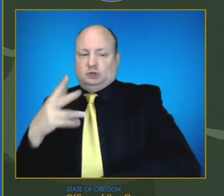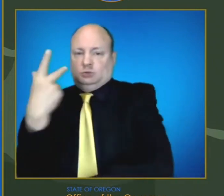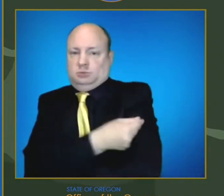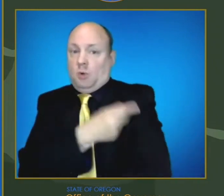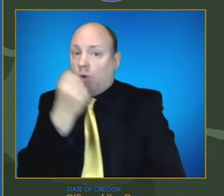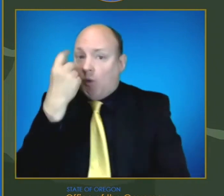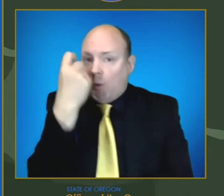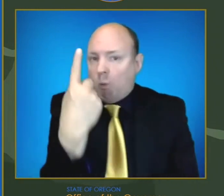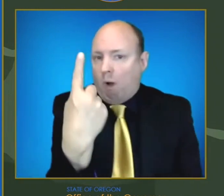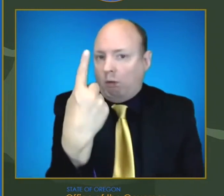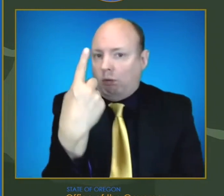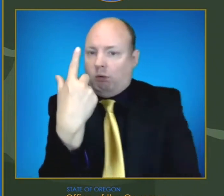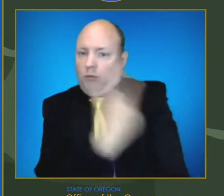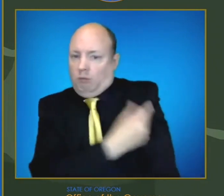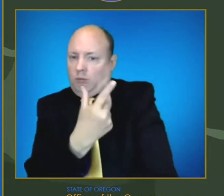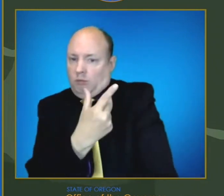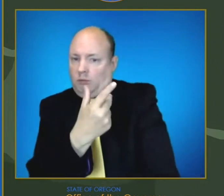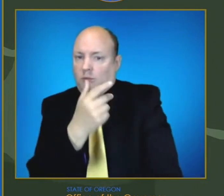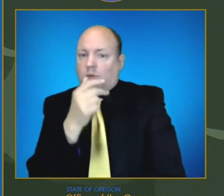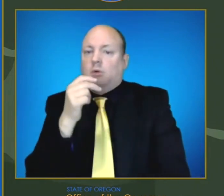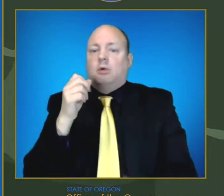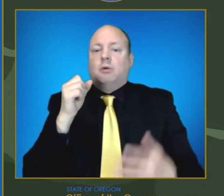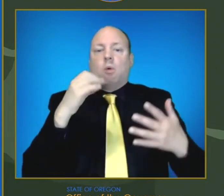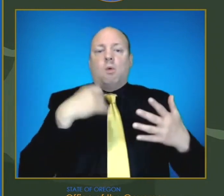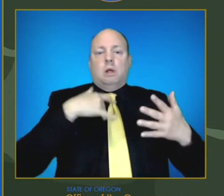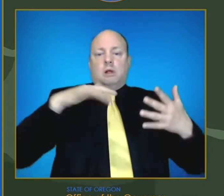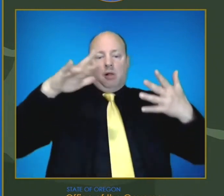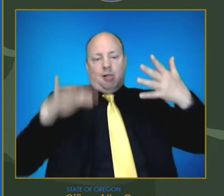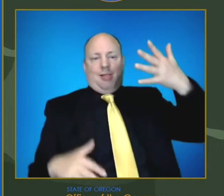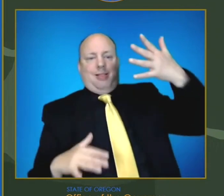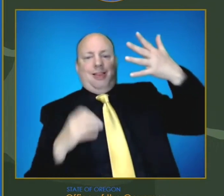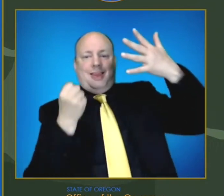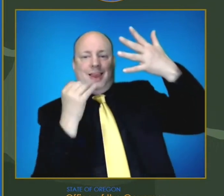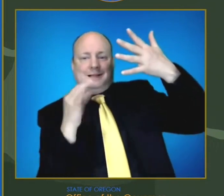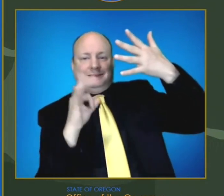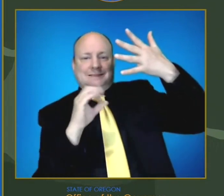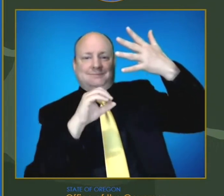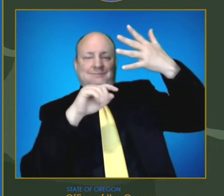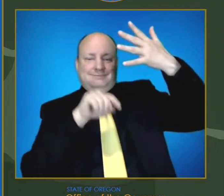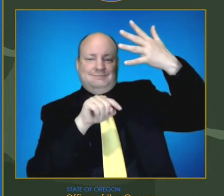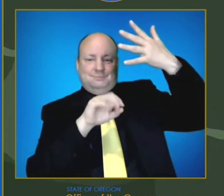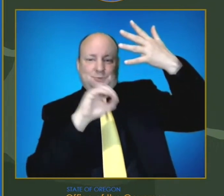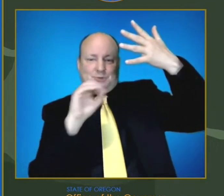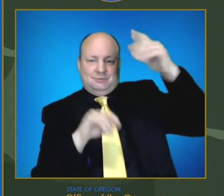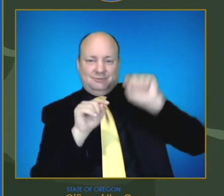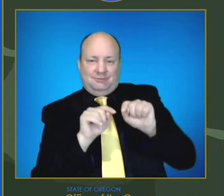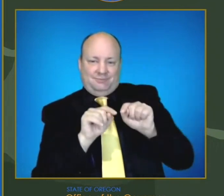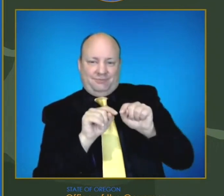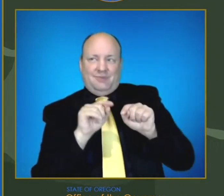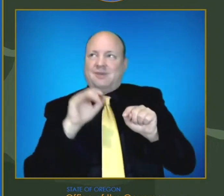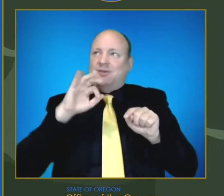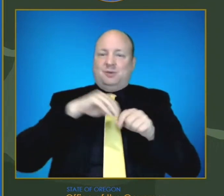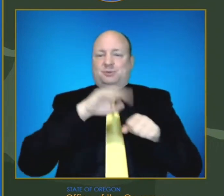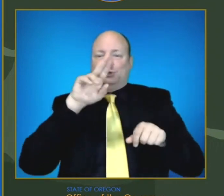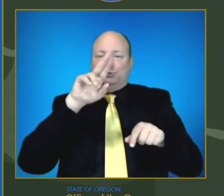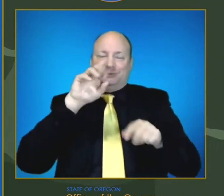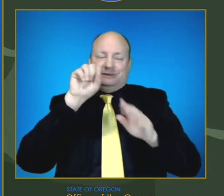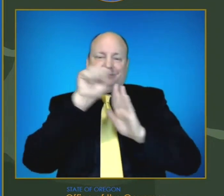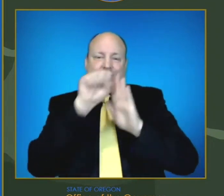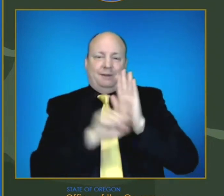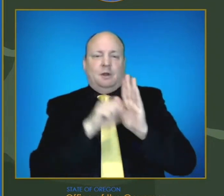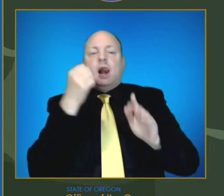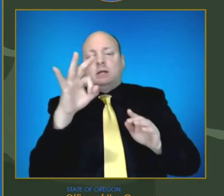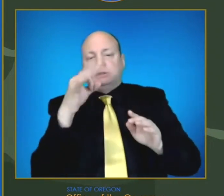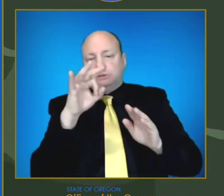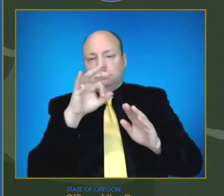Columbia, in the percentage of our total population who have received at least one dose. The national average is 48%. As of